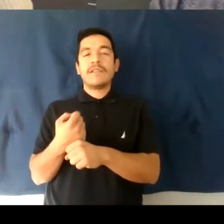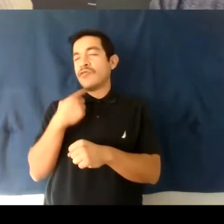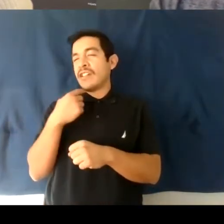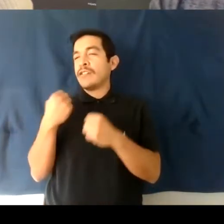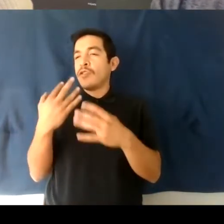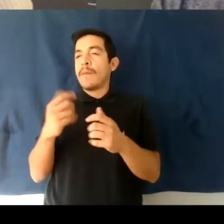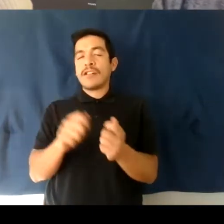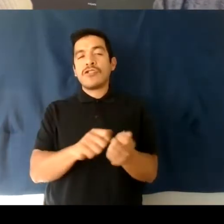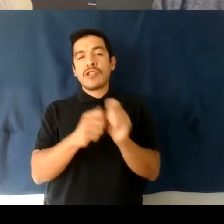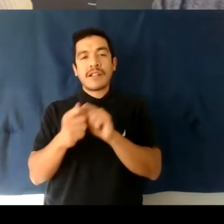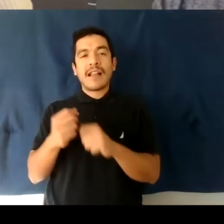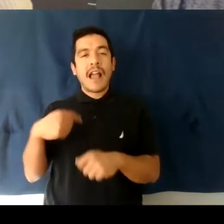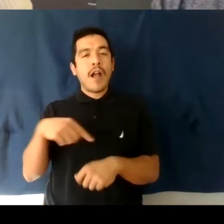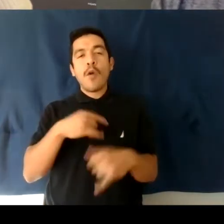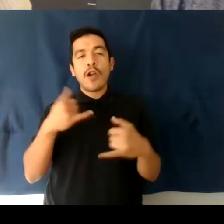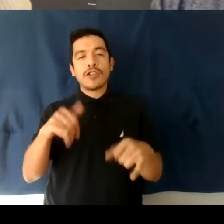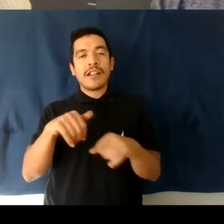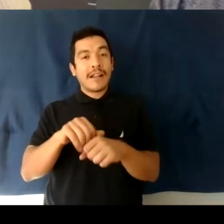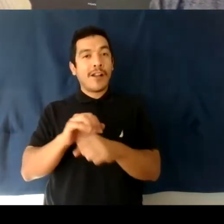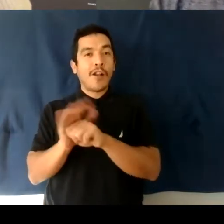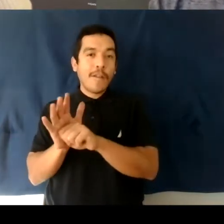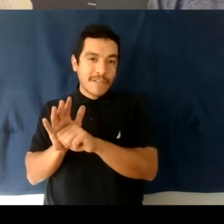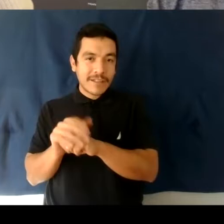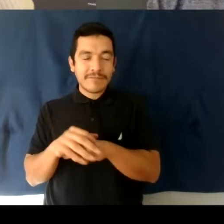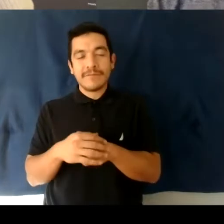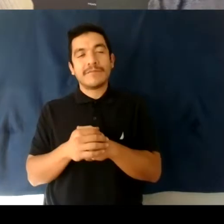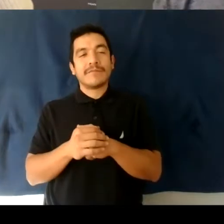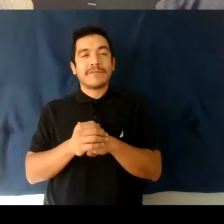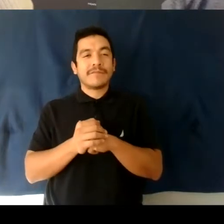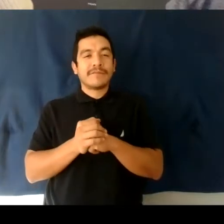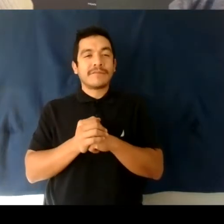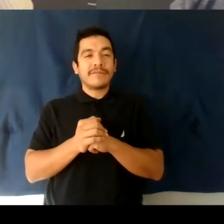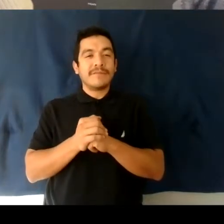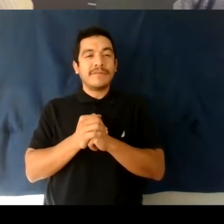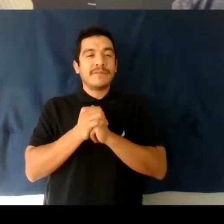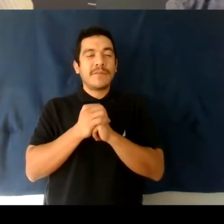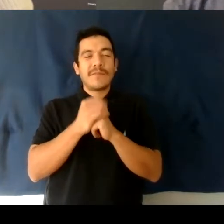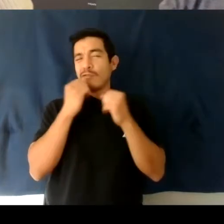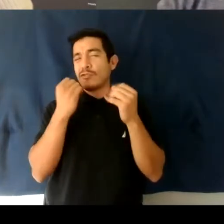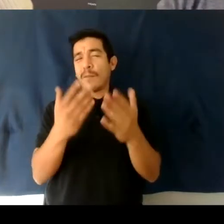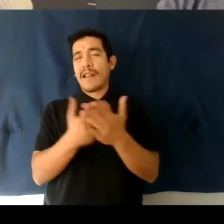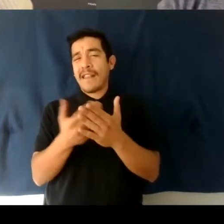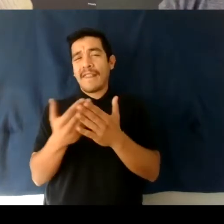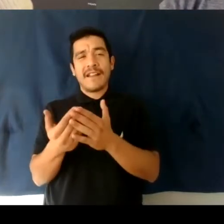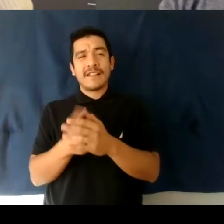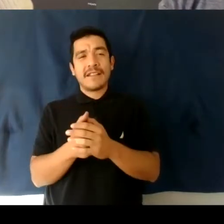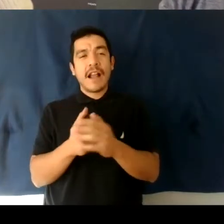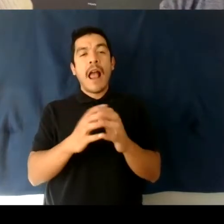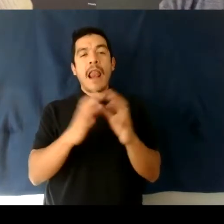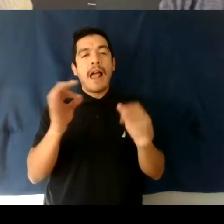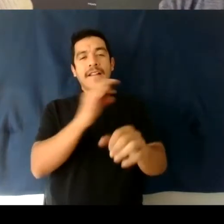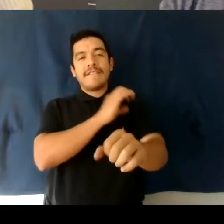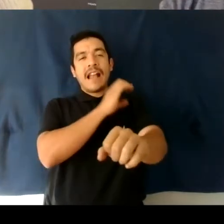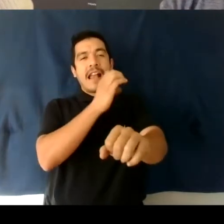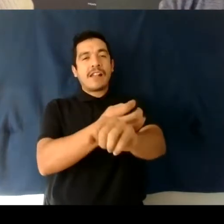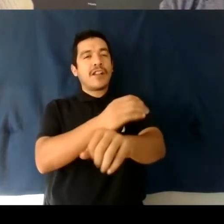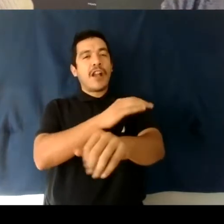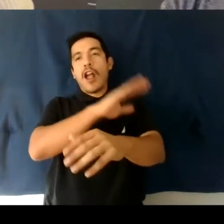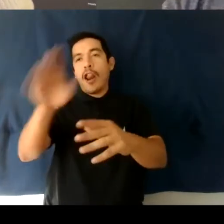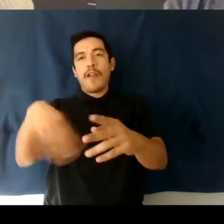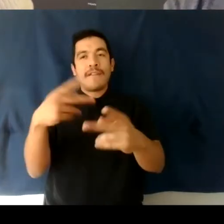like we're still in a pandemic and it's just like it's so many things. So lots of energies all over the